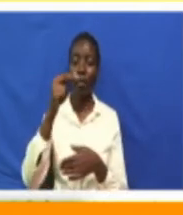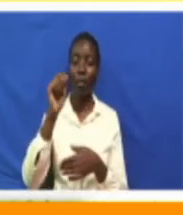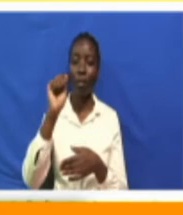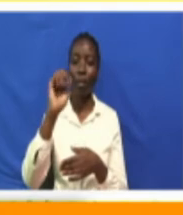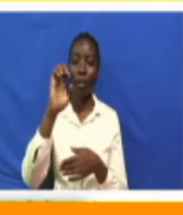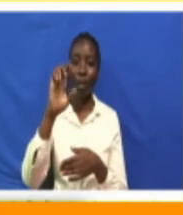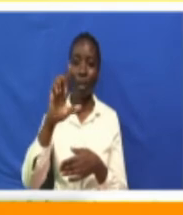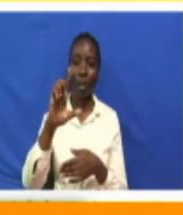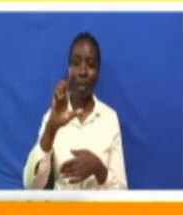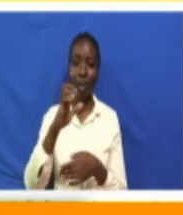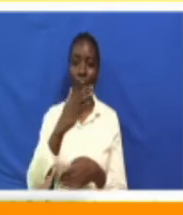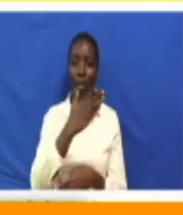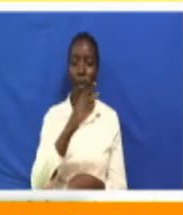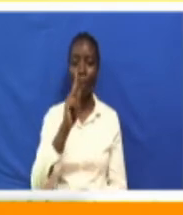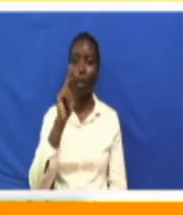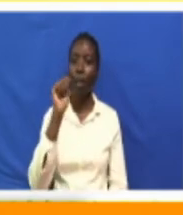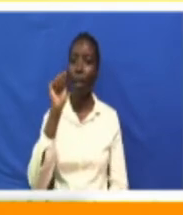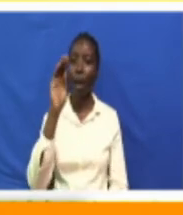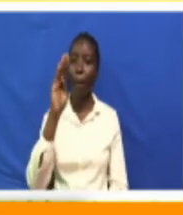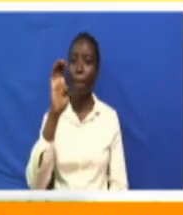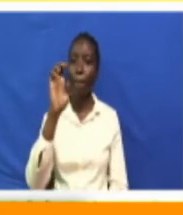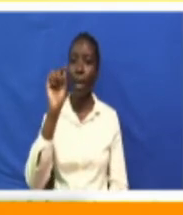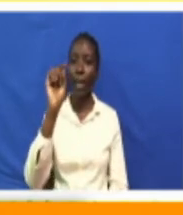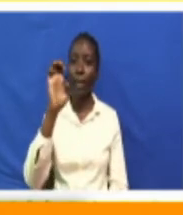situated in kabete